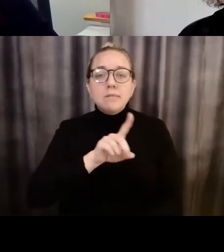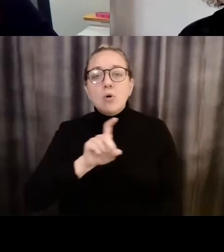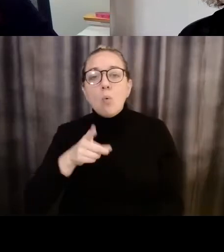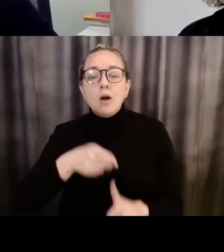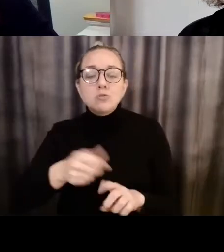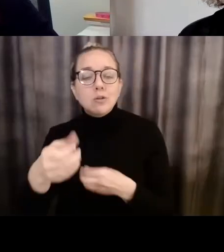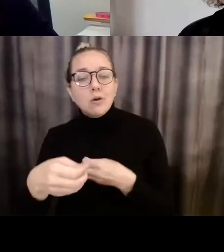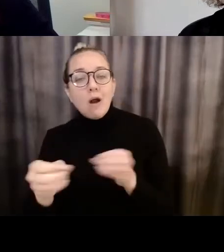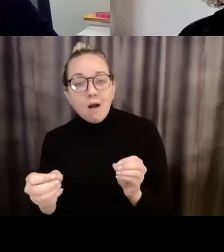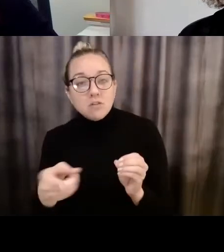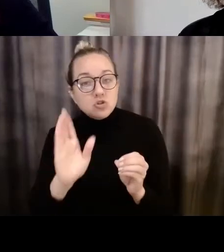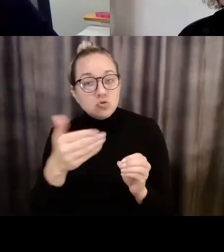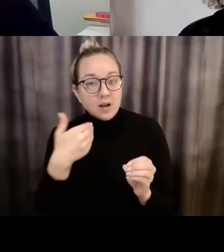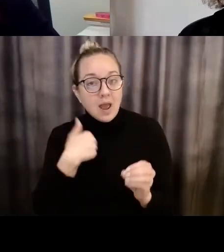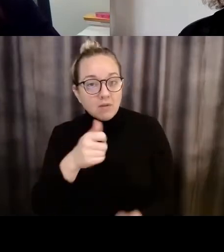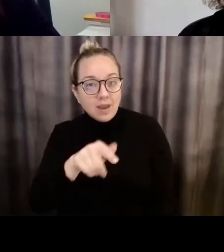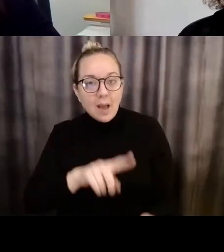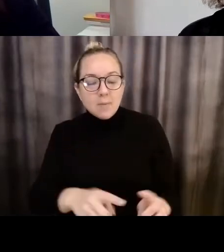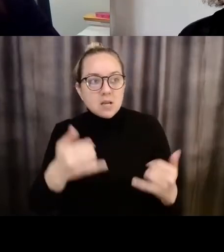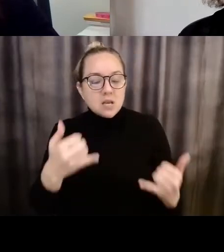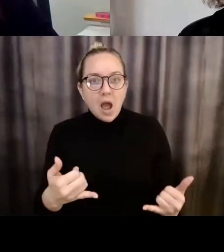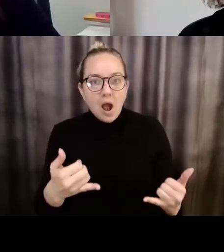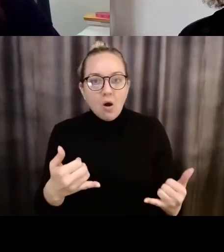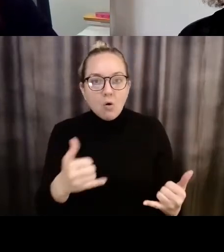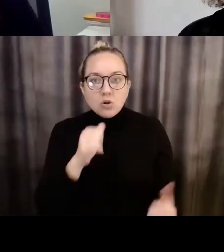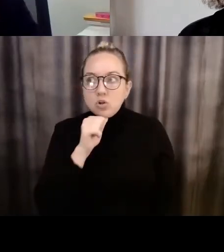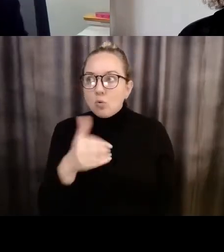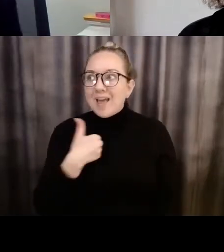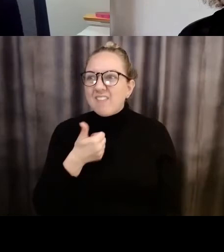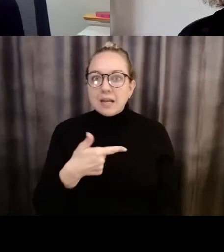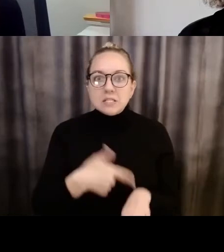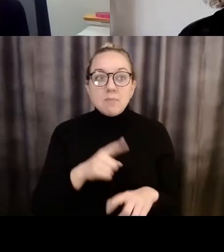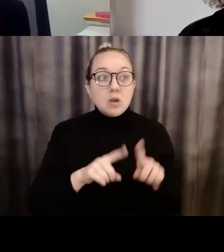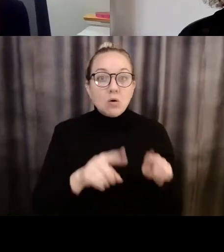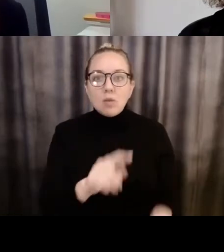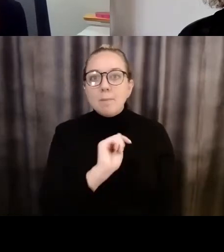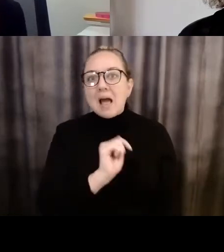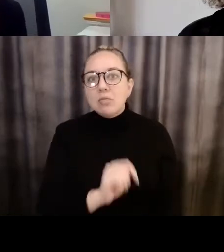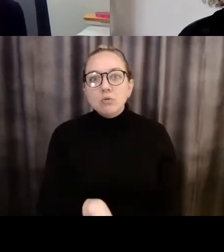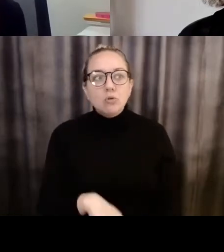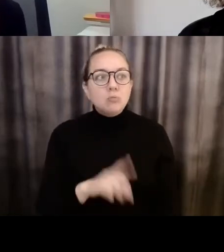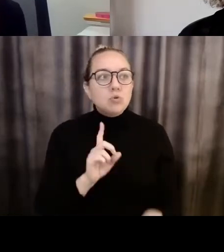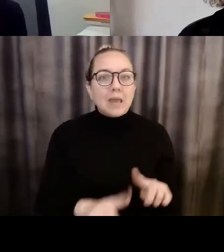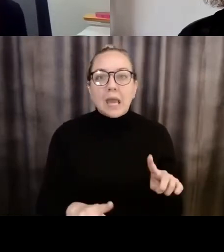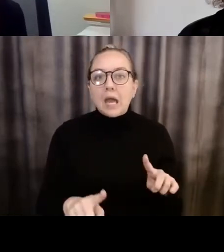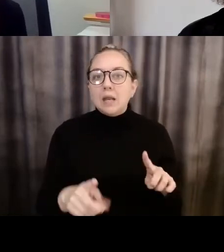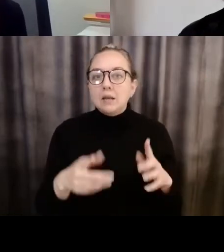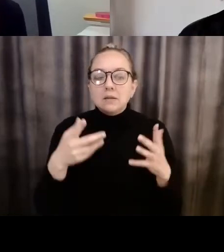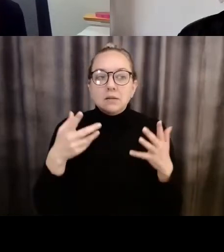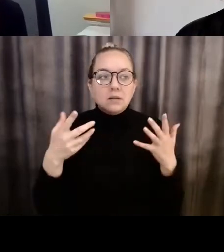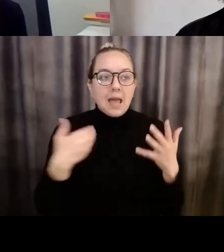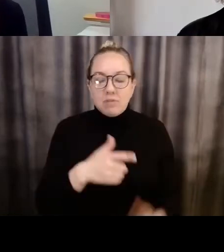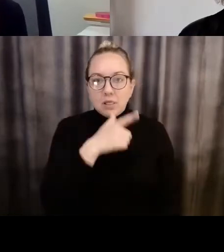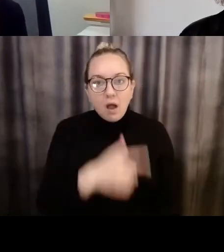how many of you have experienced where now it feels like you don't even get time to go to the bathroom. You don't get time to, even have